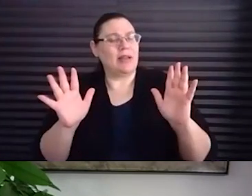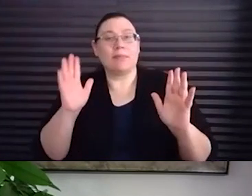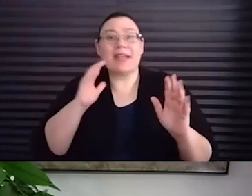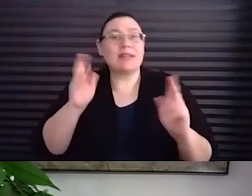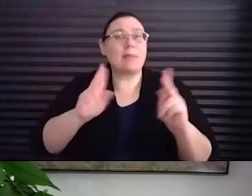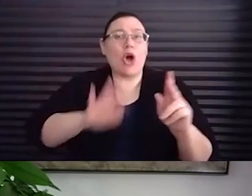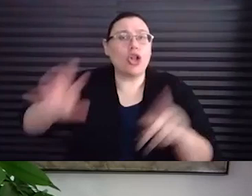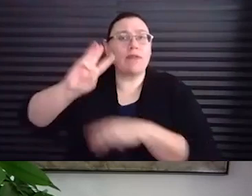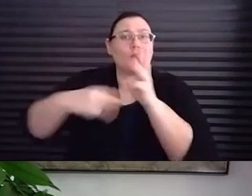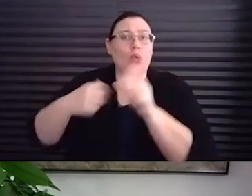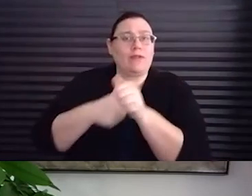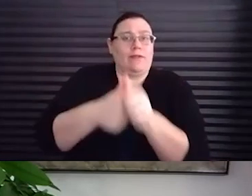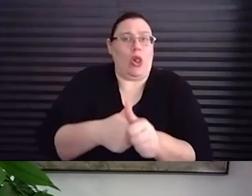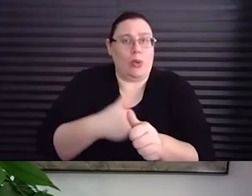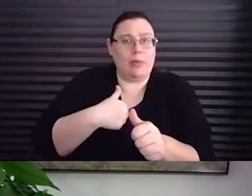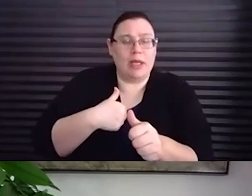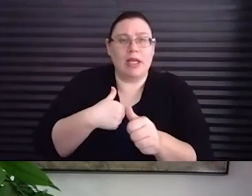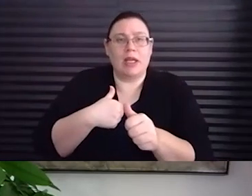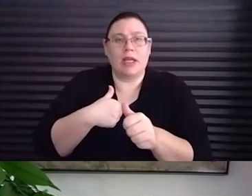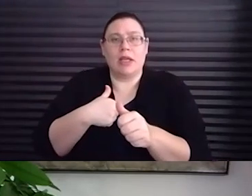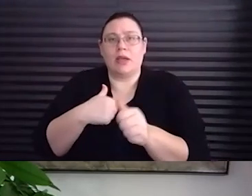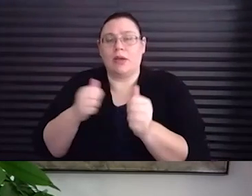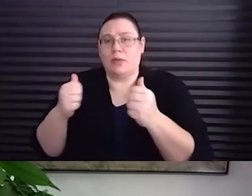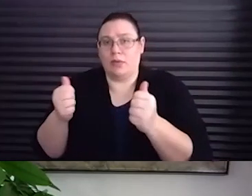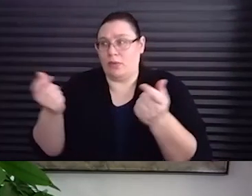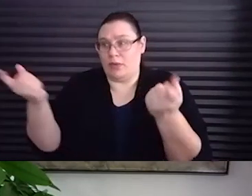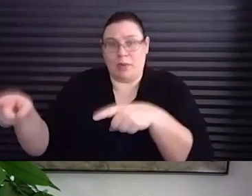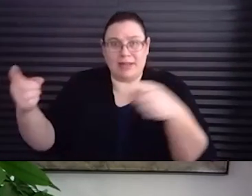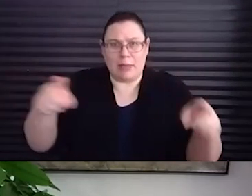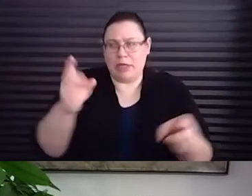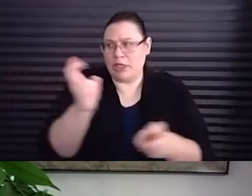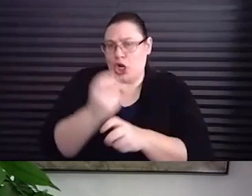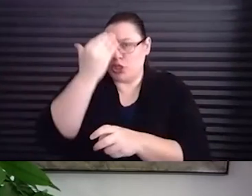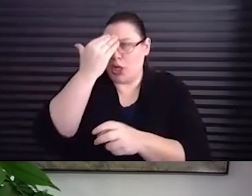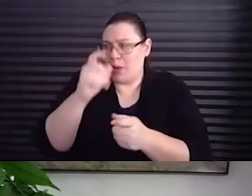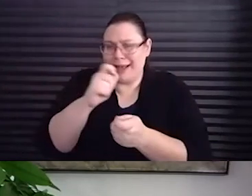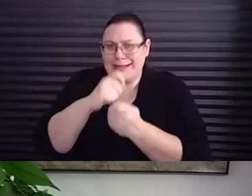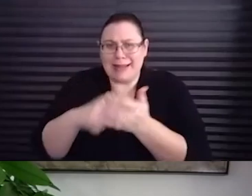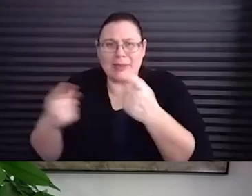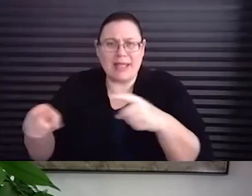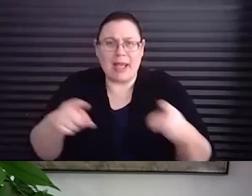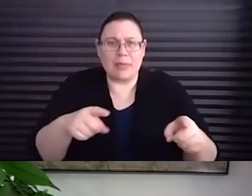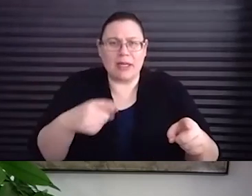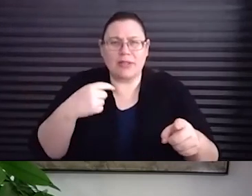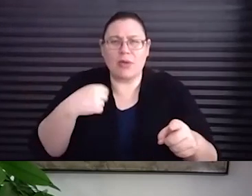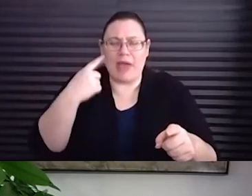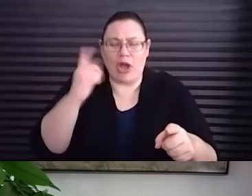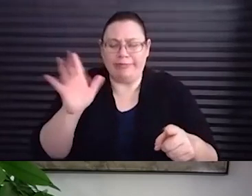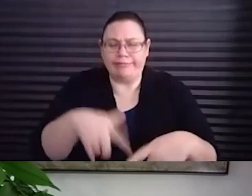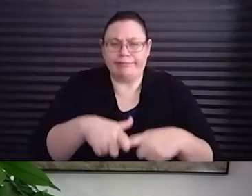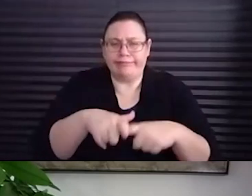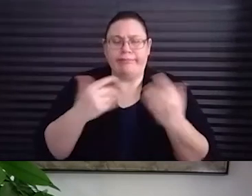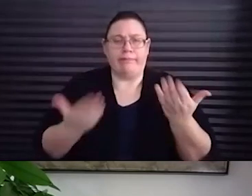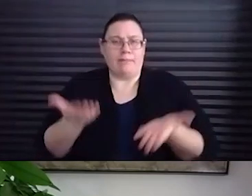world. And with what was going on, it's difficult to know exactly what is going on. So I say, maybe what we can